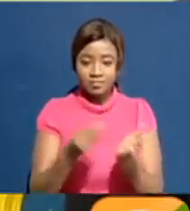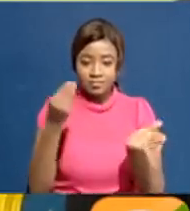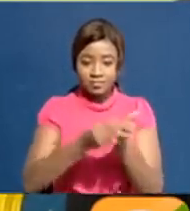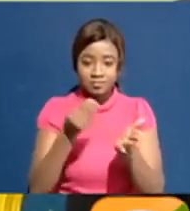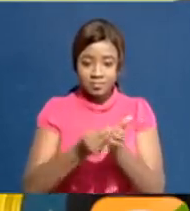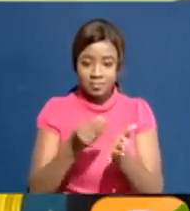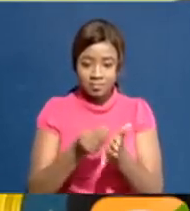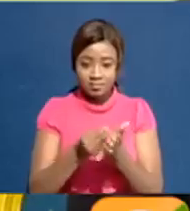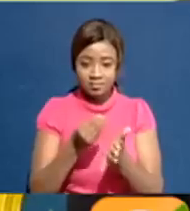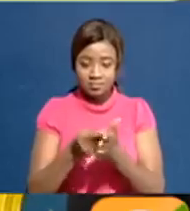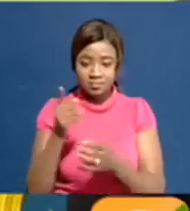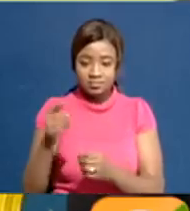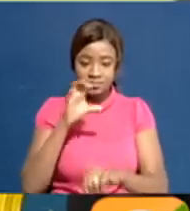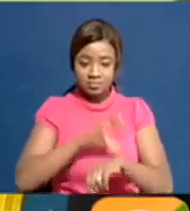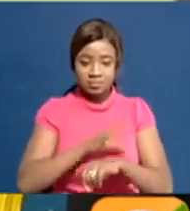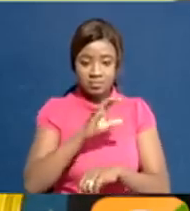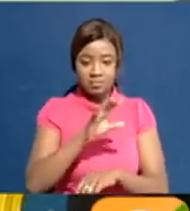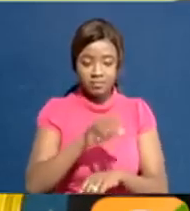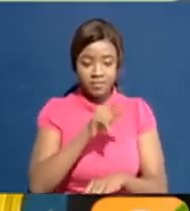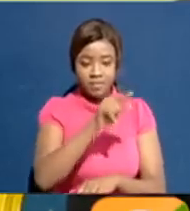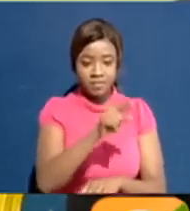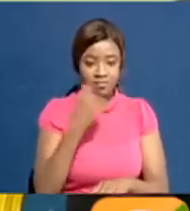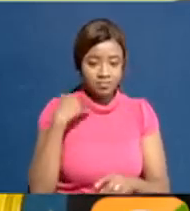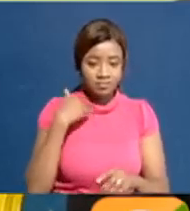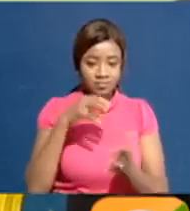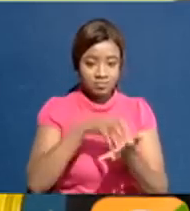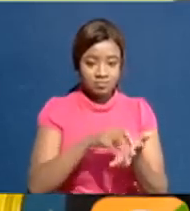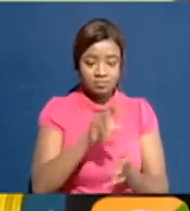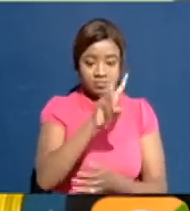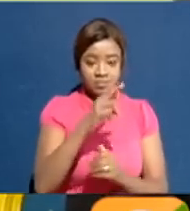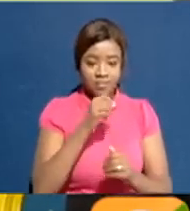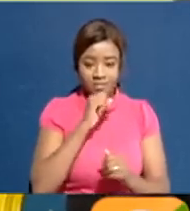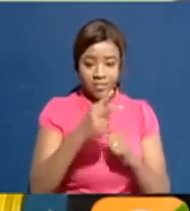says from one of the accused persons in criminal case 257 of